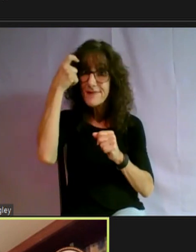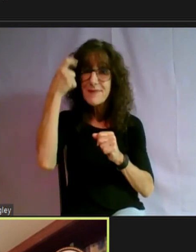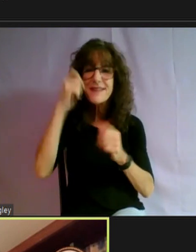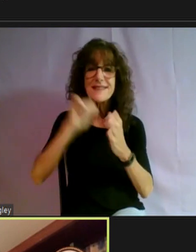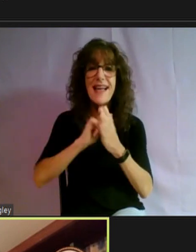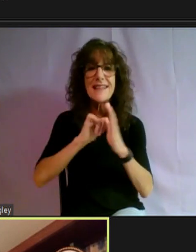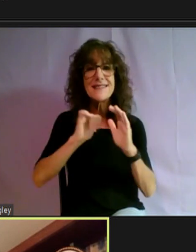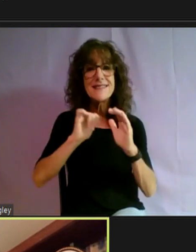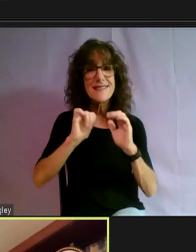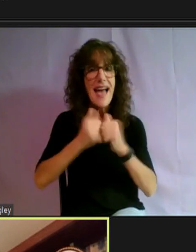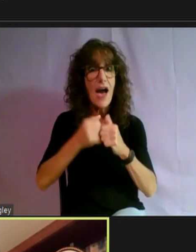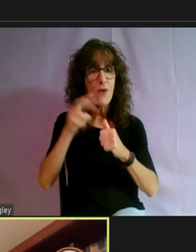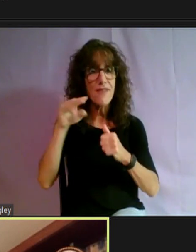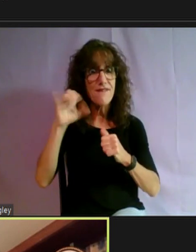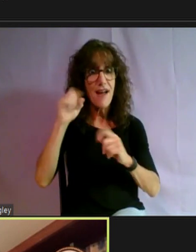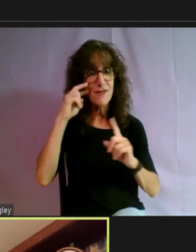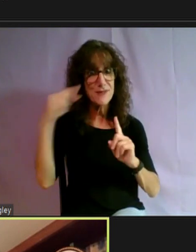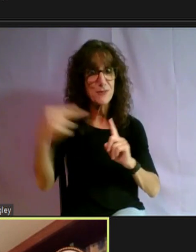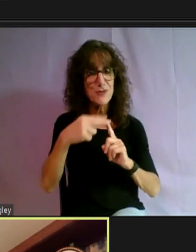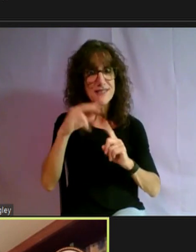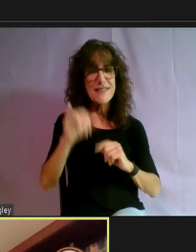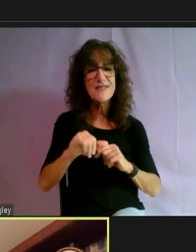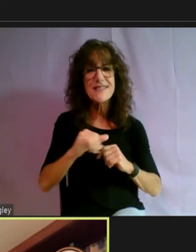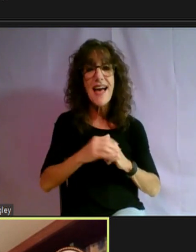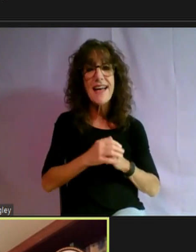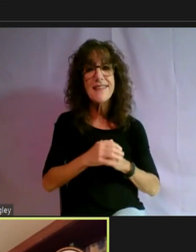sees it. And